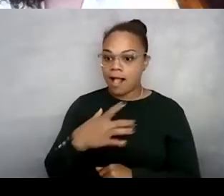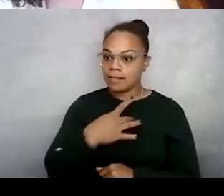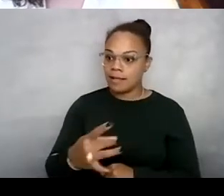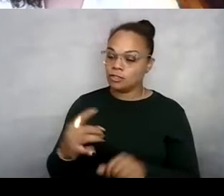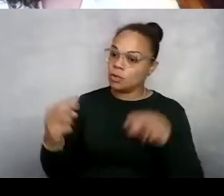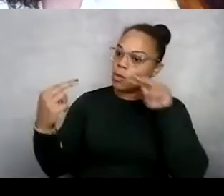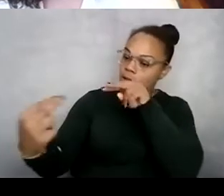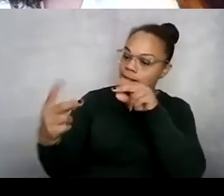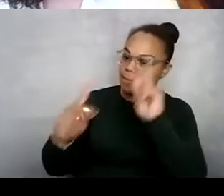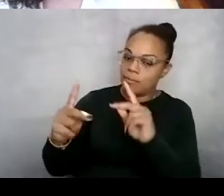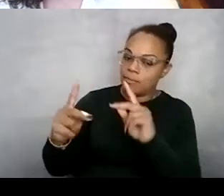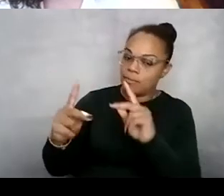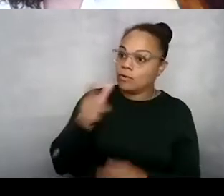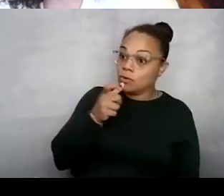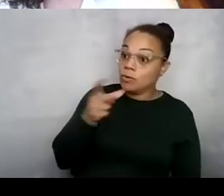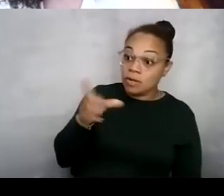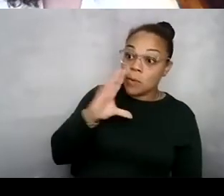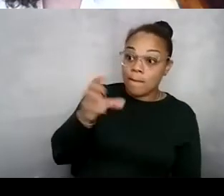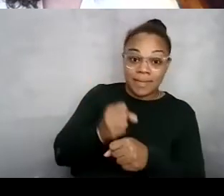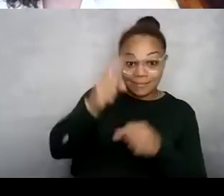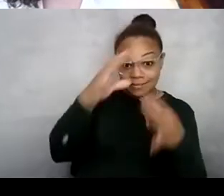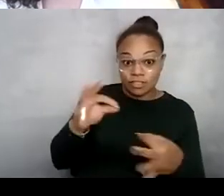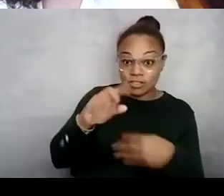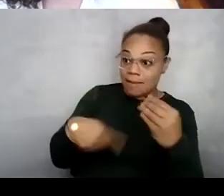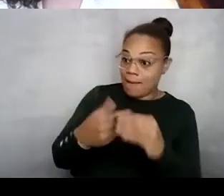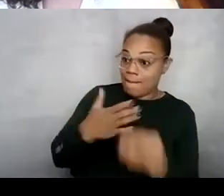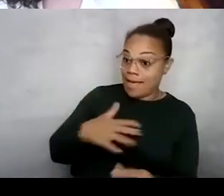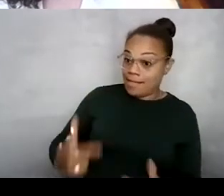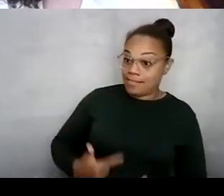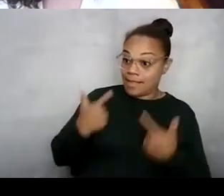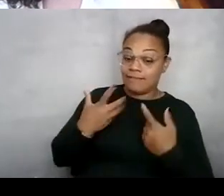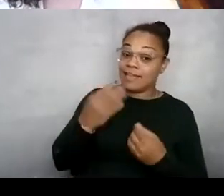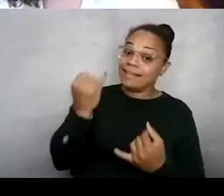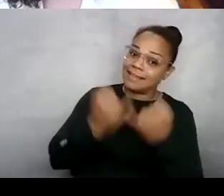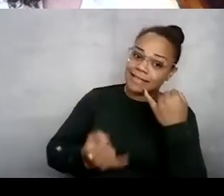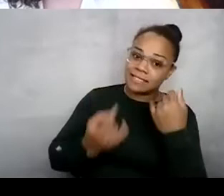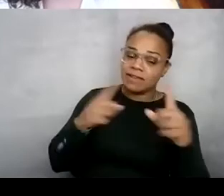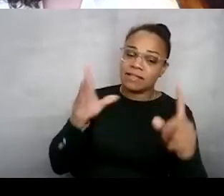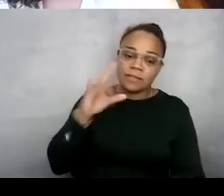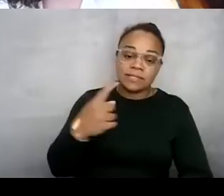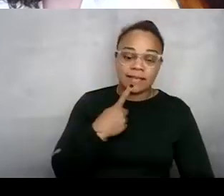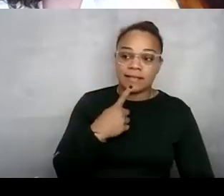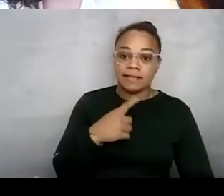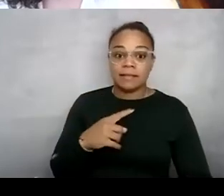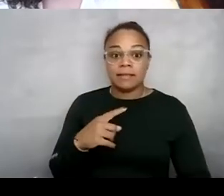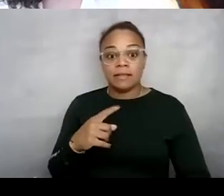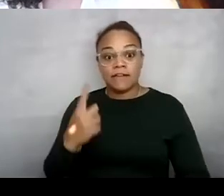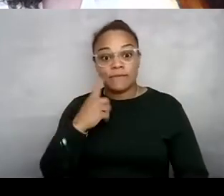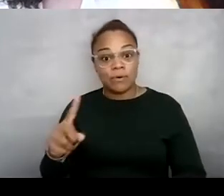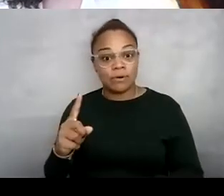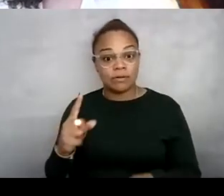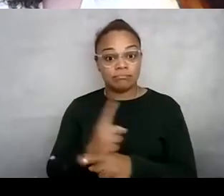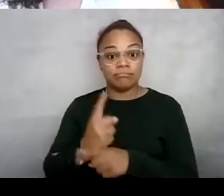their eyes who are making decisions about my life. And finally, I will say this: when it comes to the day-to-day lives